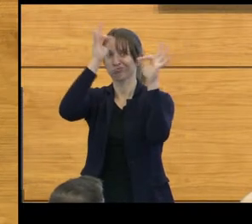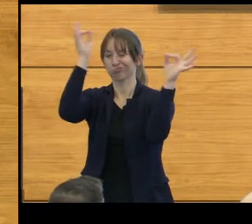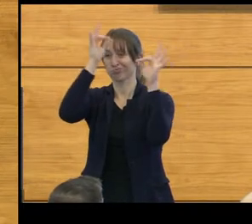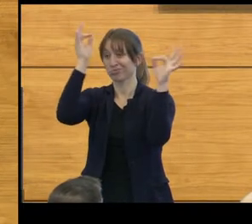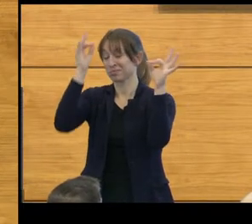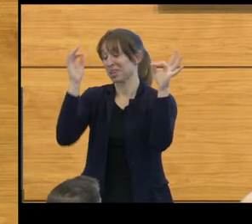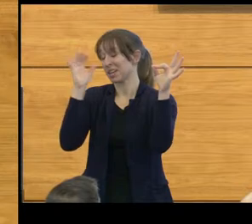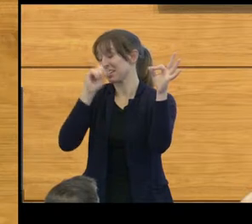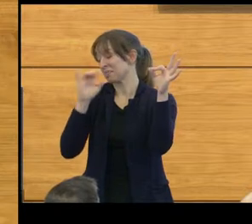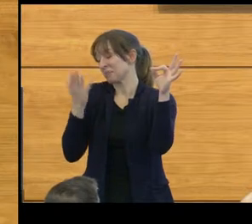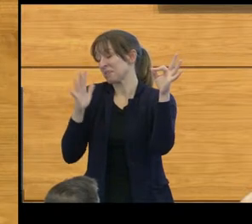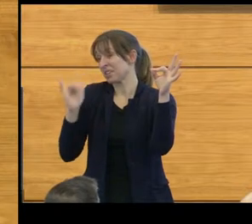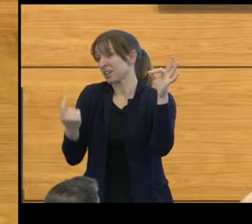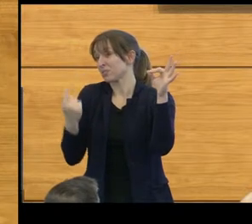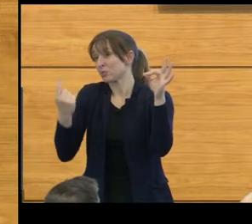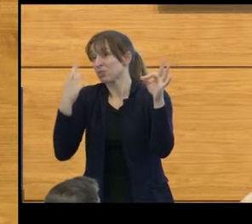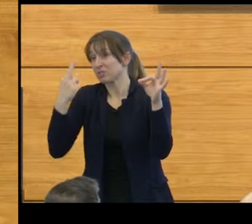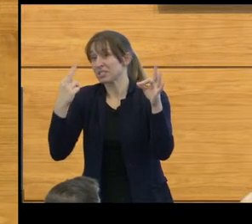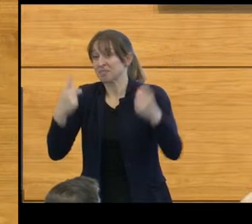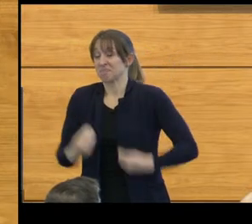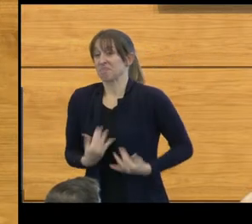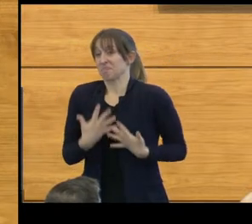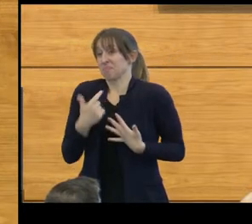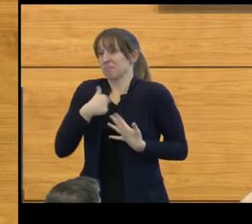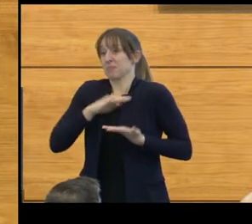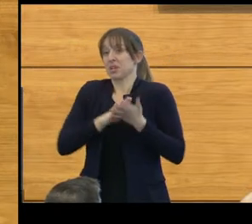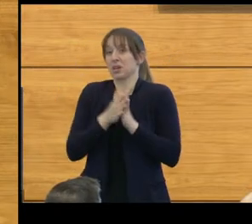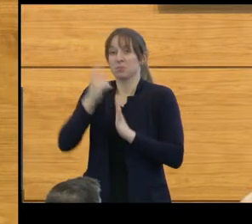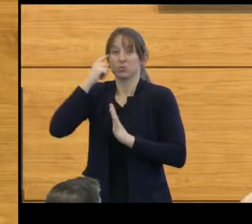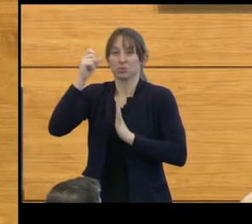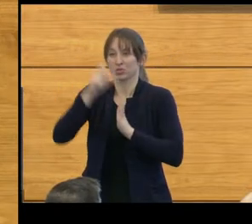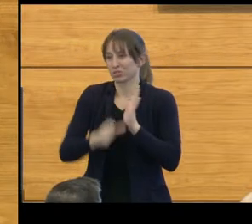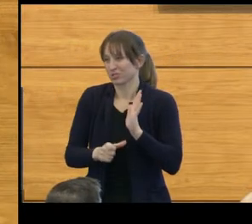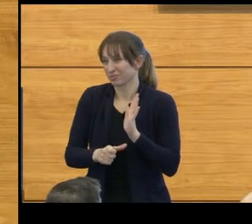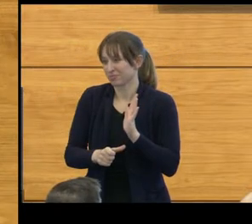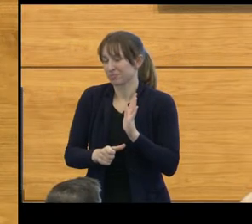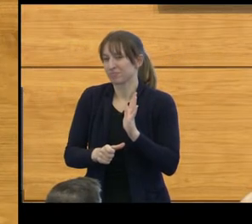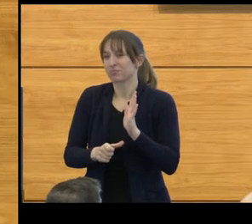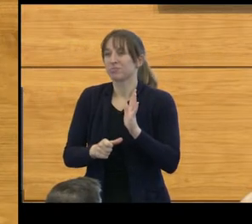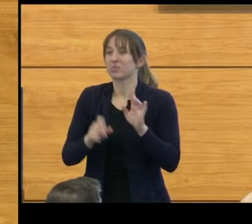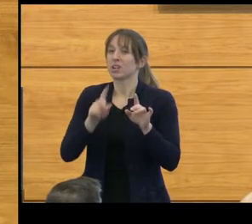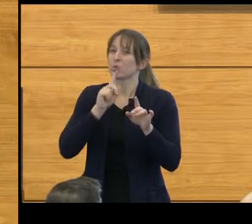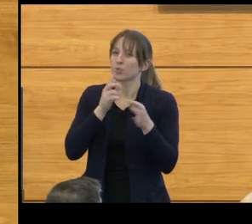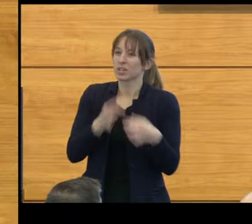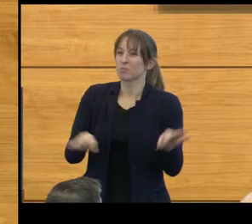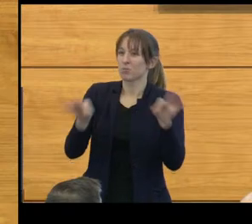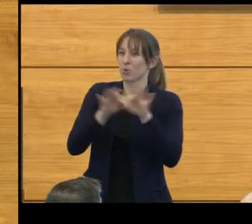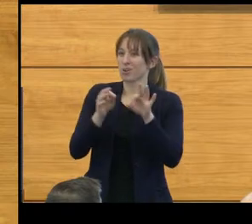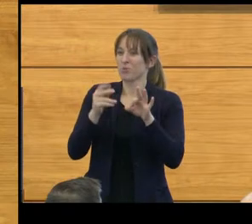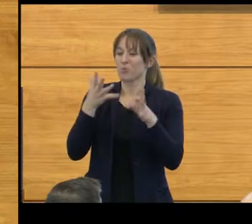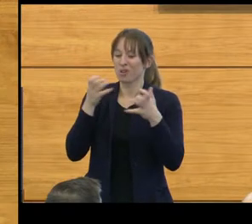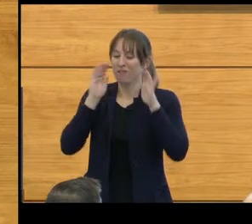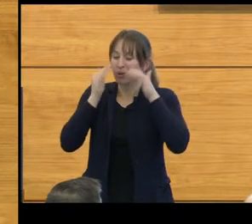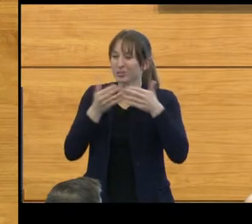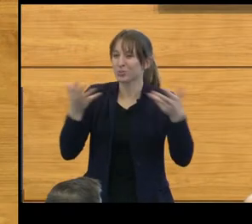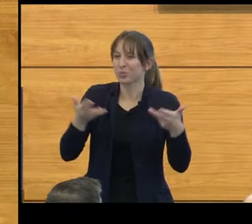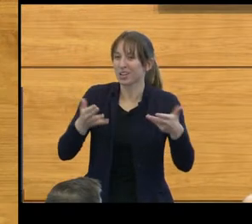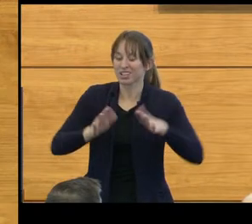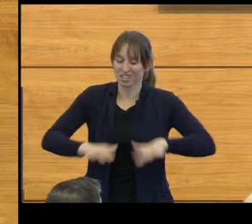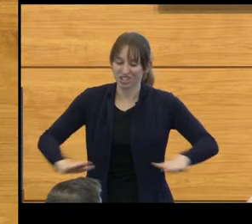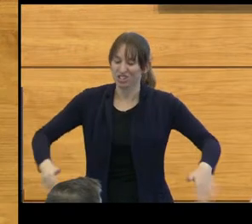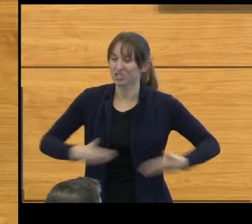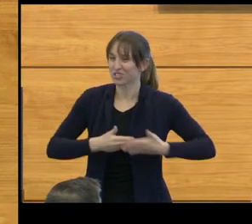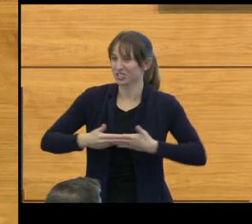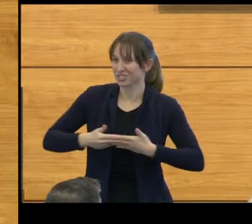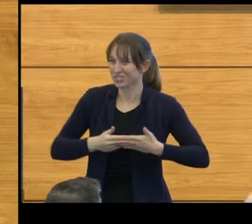one of the inspirations for me as to why I wanted to go into neurosurgery, and more importantly, I wanted to be a pediatric neurosurgeon. So you look here at